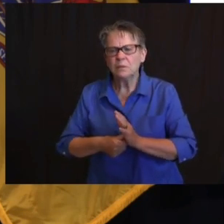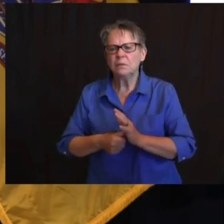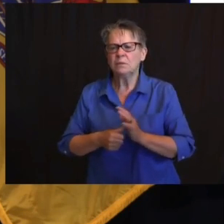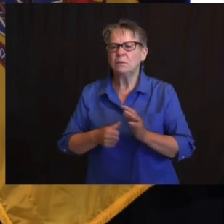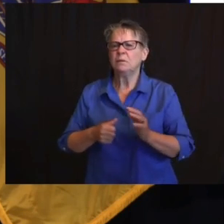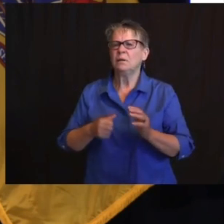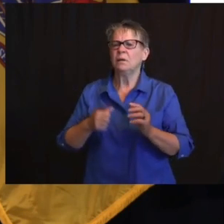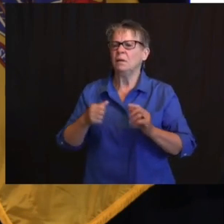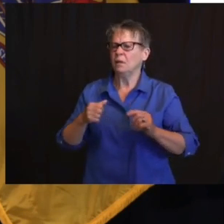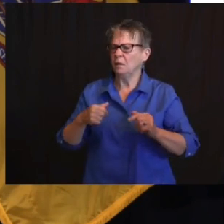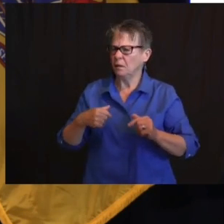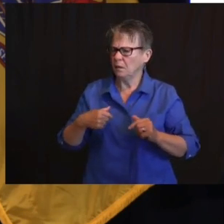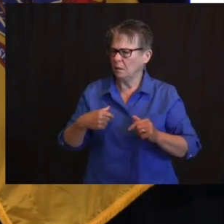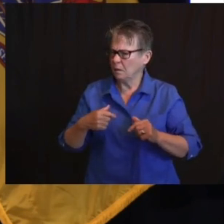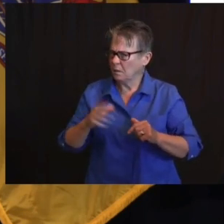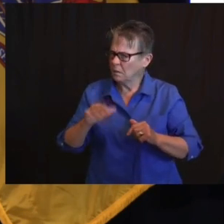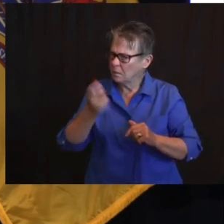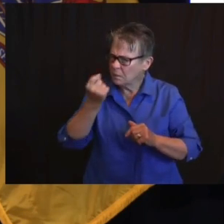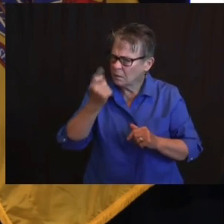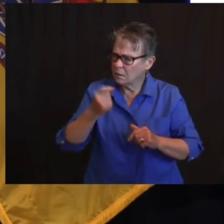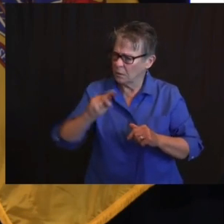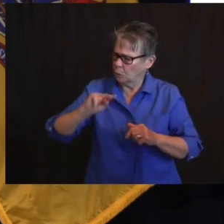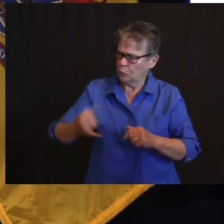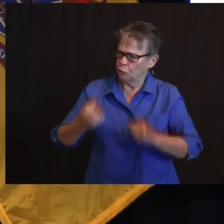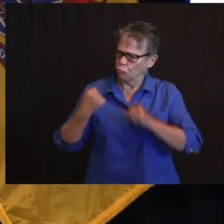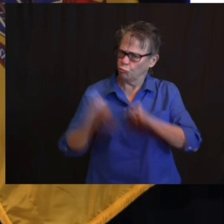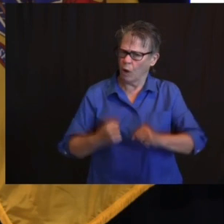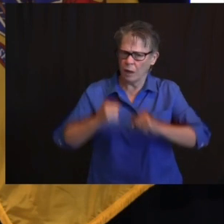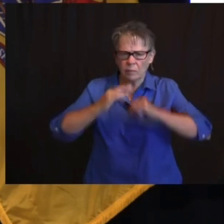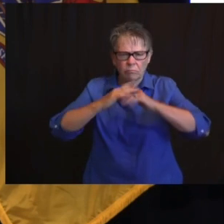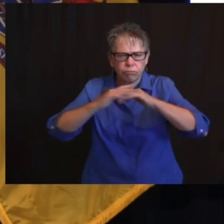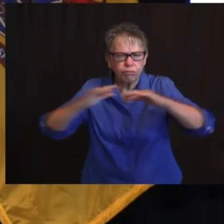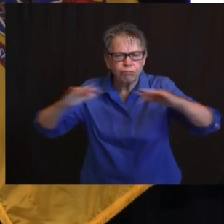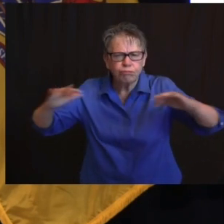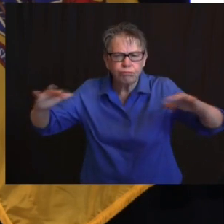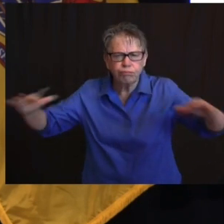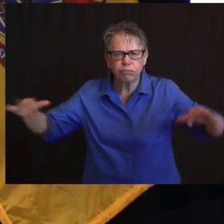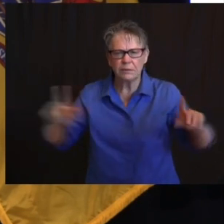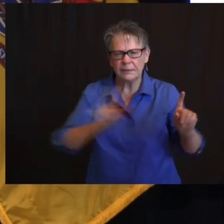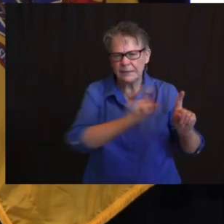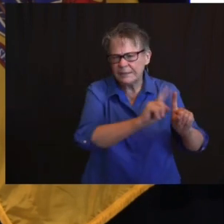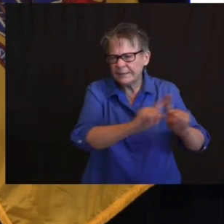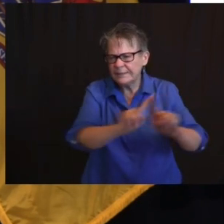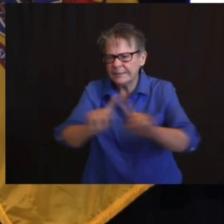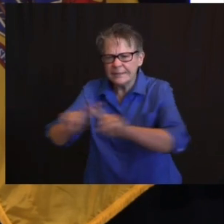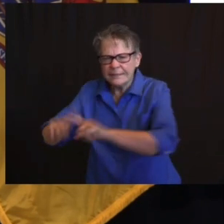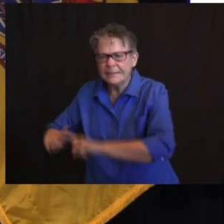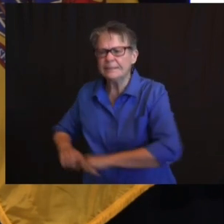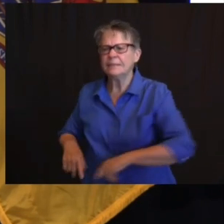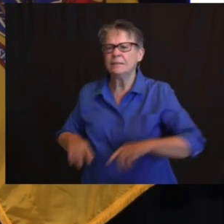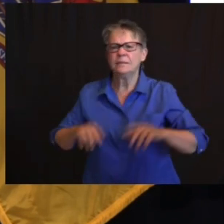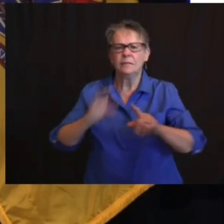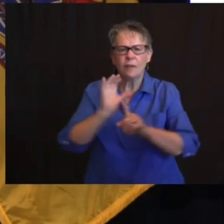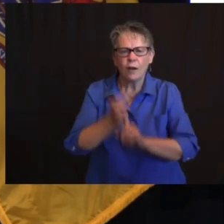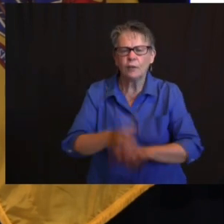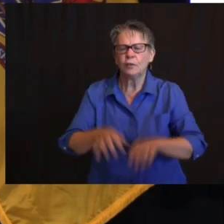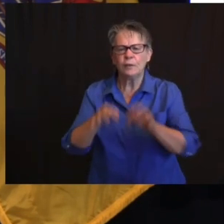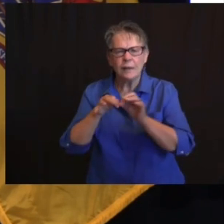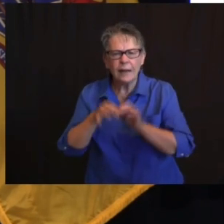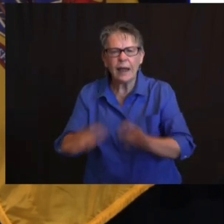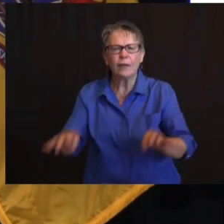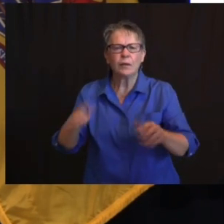and putting a team on the field, not just a team, but a mindset that matches the 9 million residents,